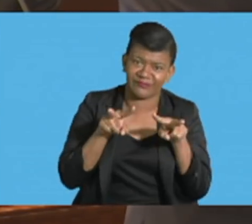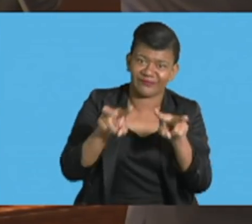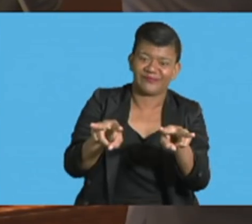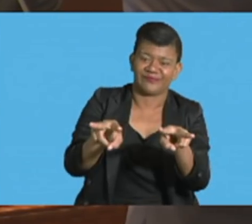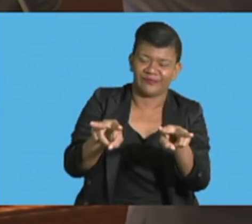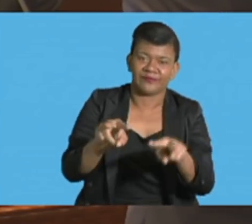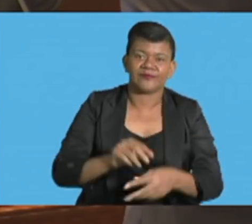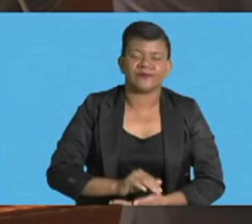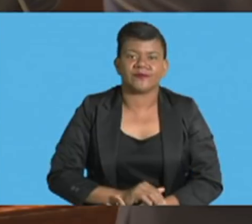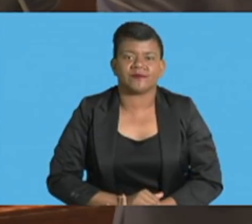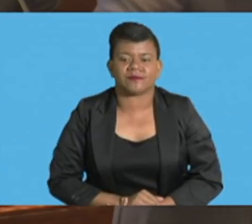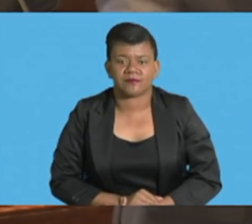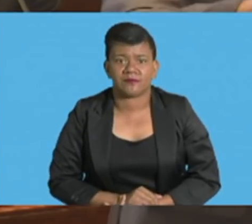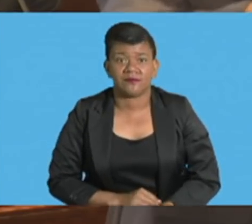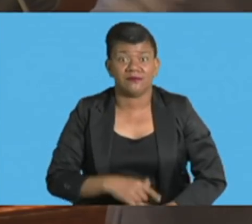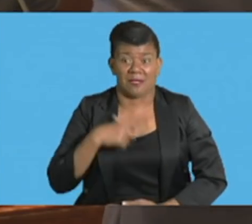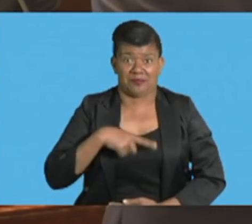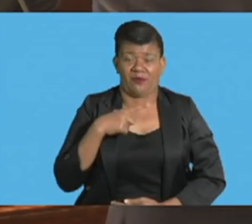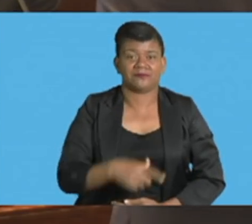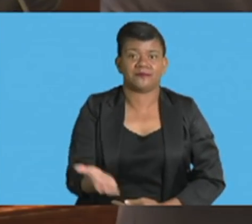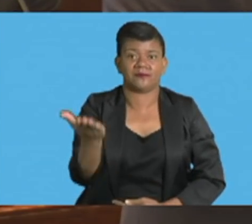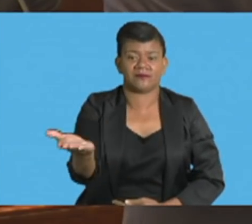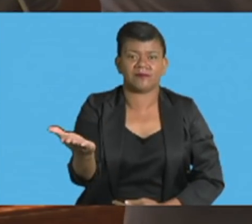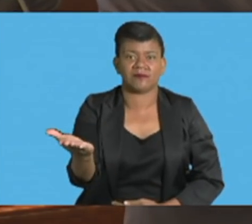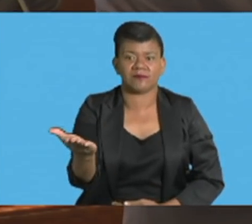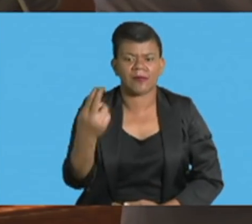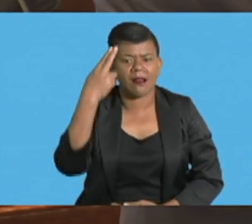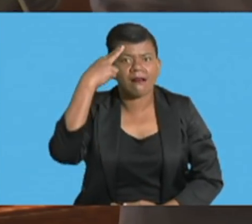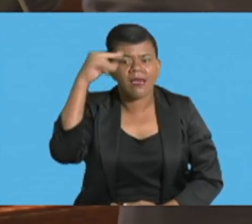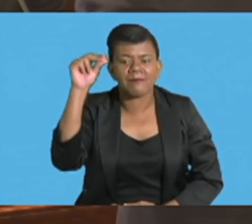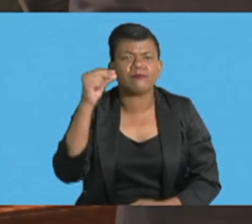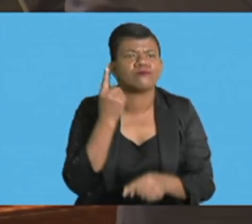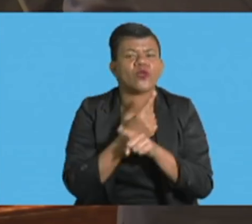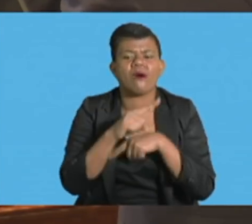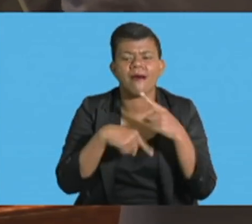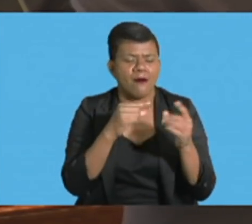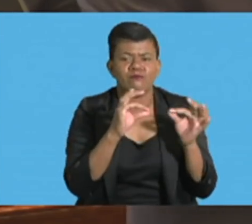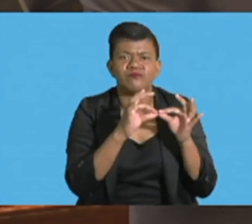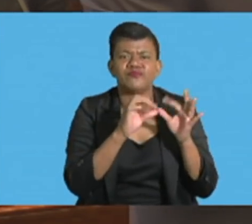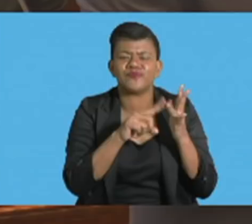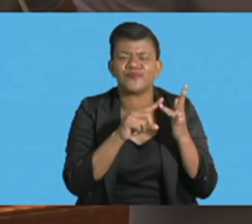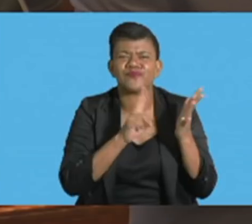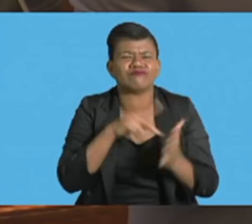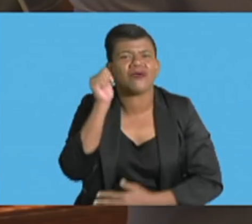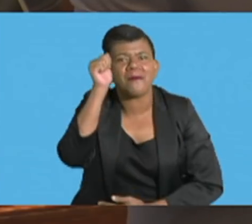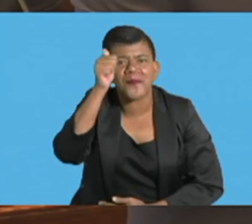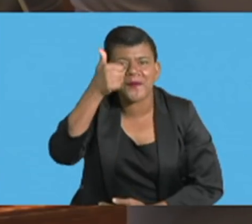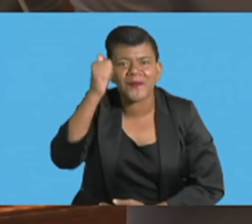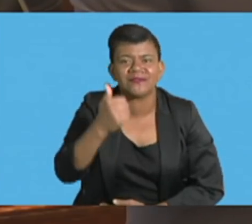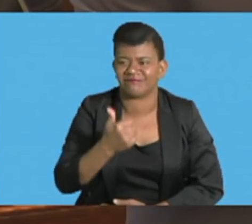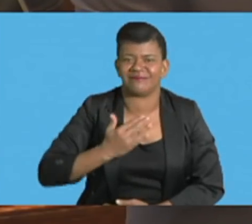Rambuka's name into this talk of the boom. I want to apologize to Mrs. Rambuka